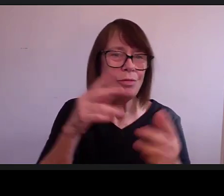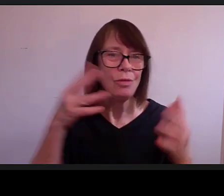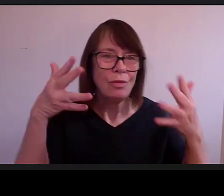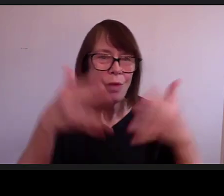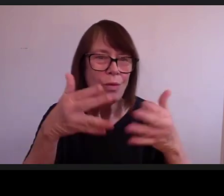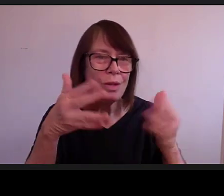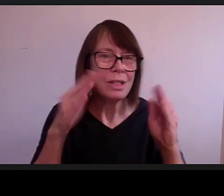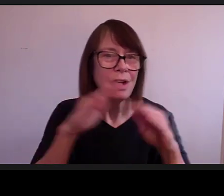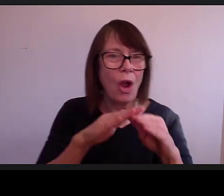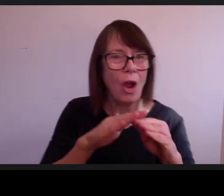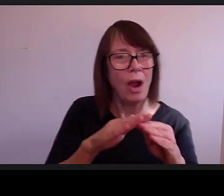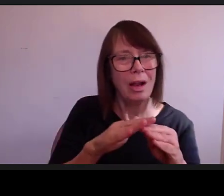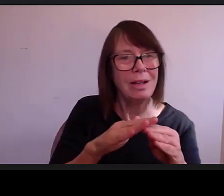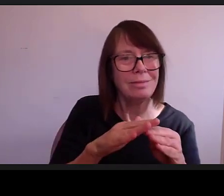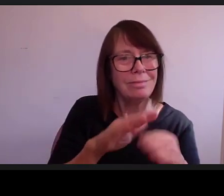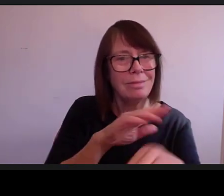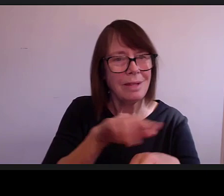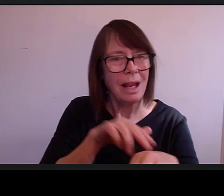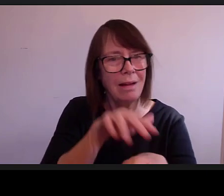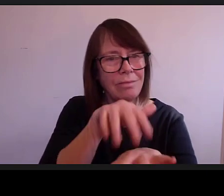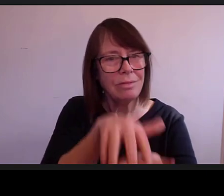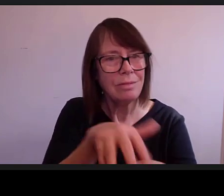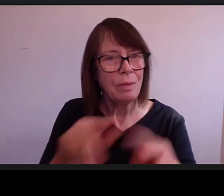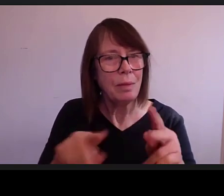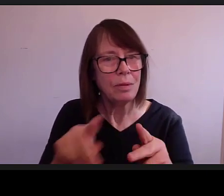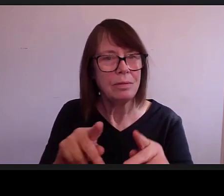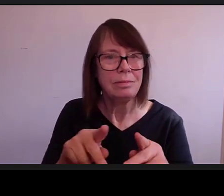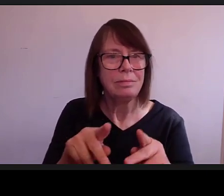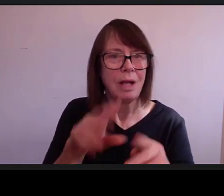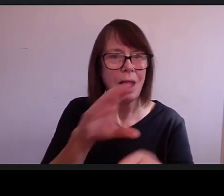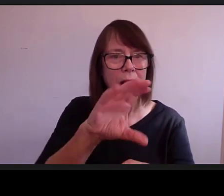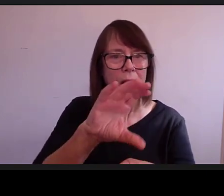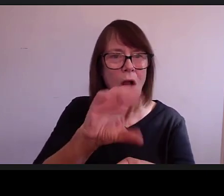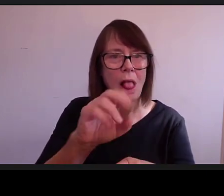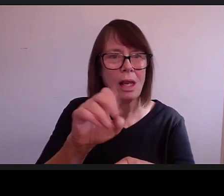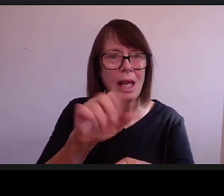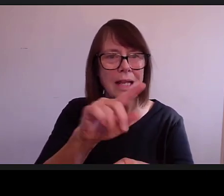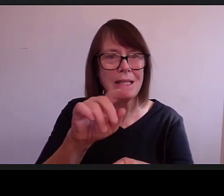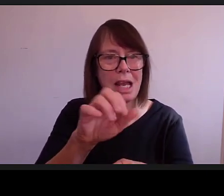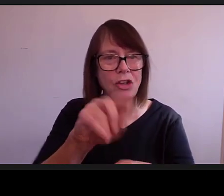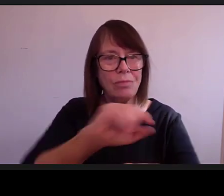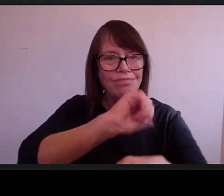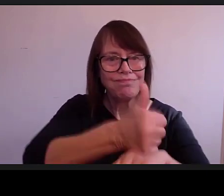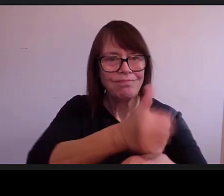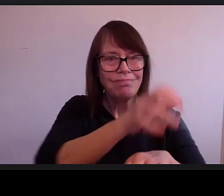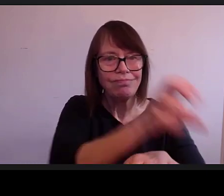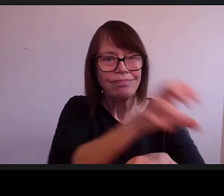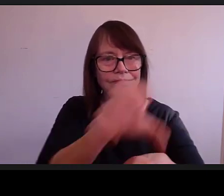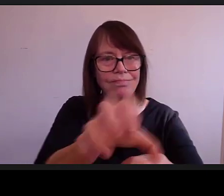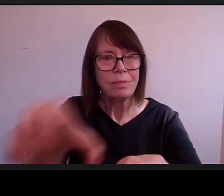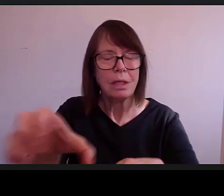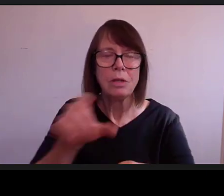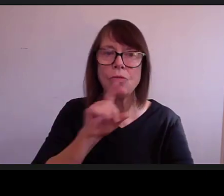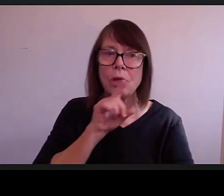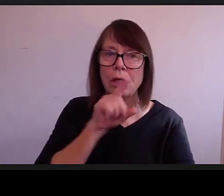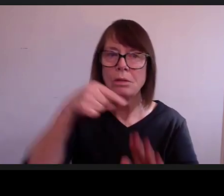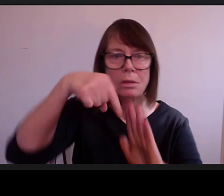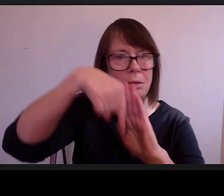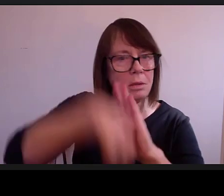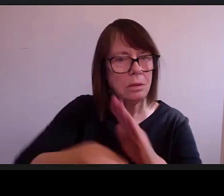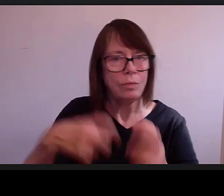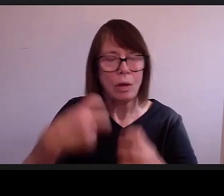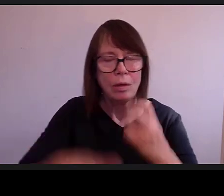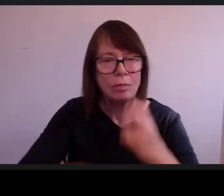Colonization has really caused deep intergenerational harm. Also, racism and painful